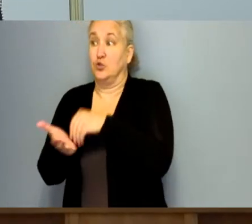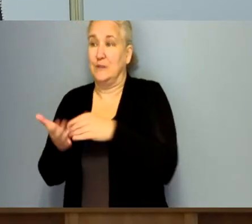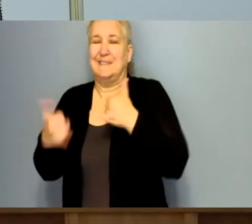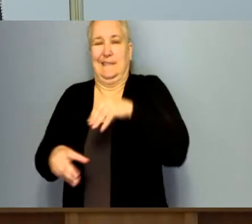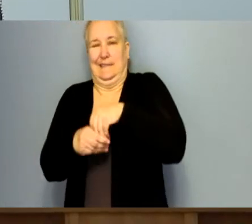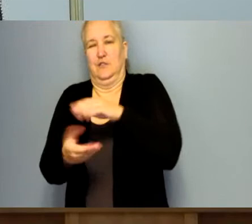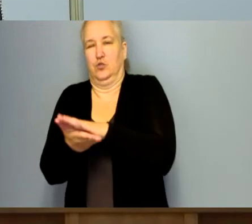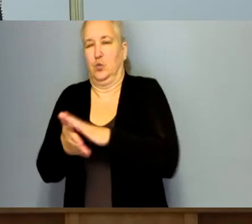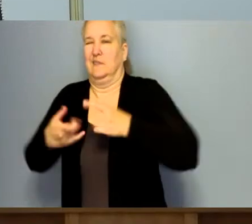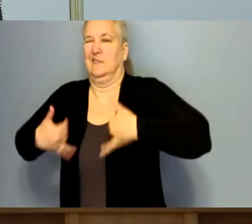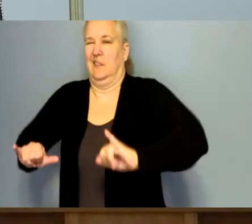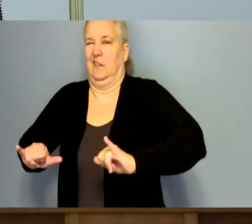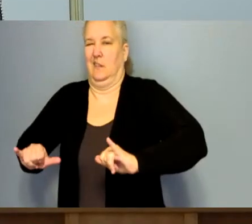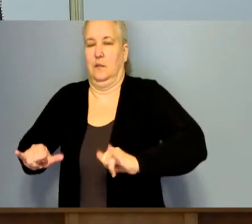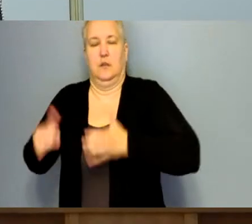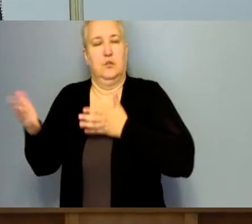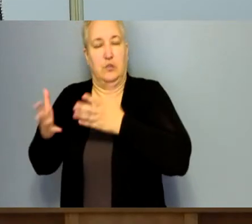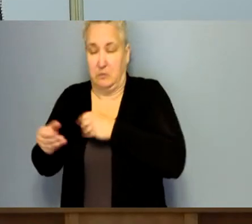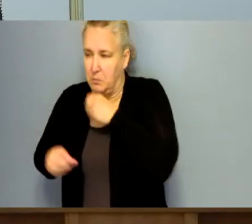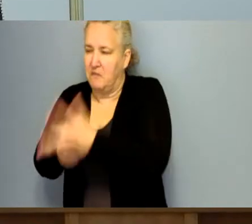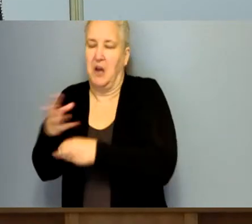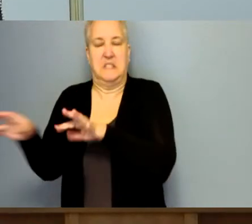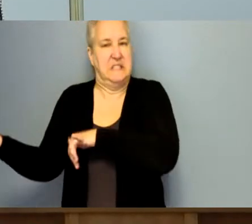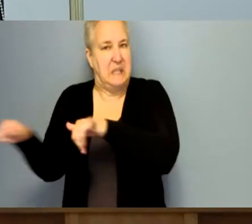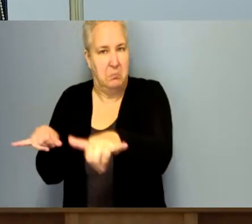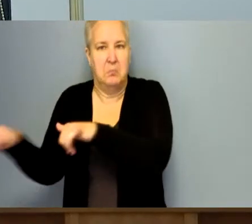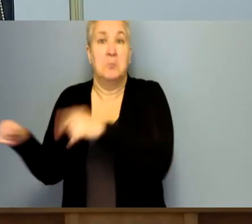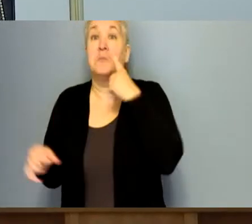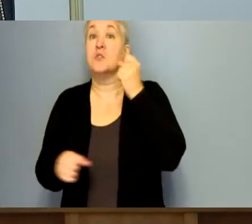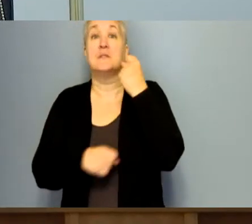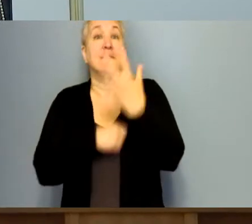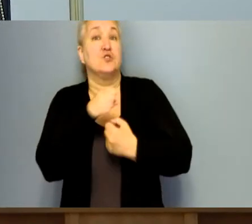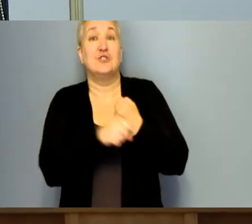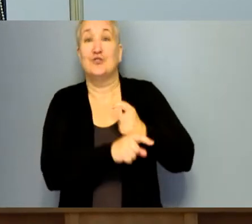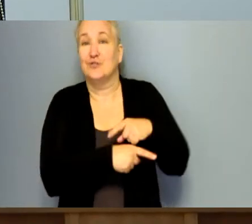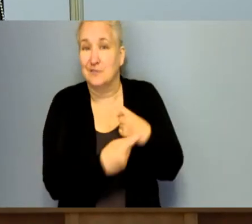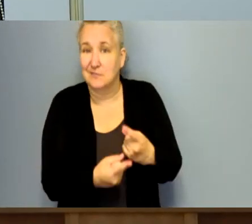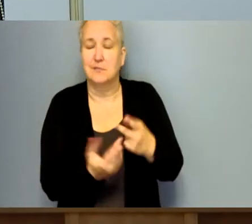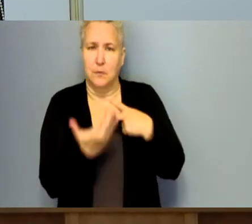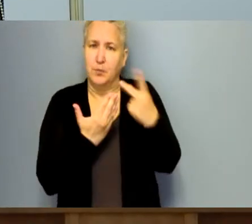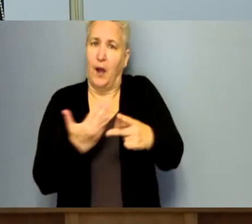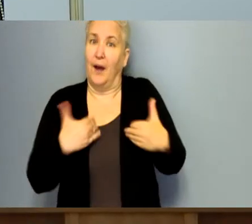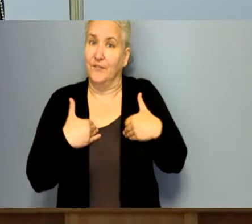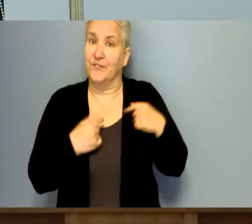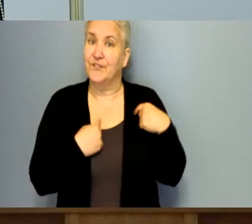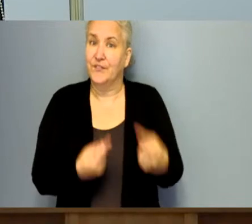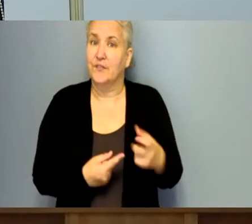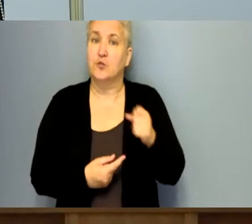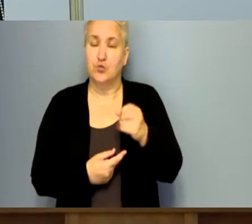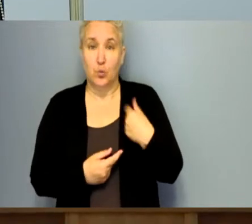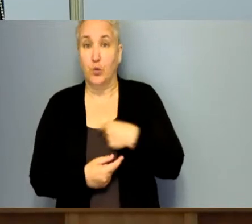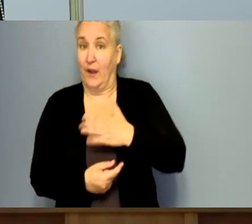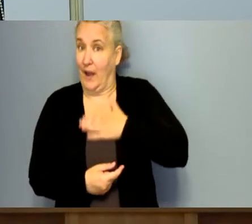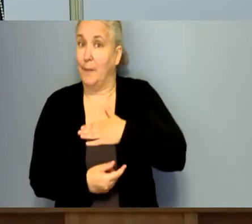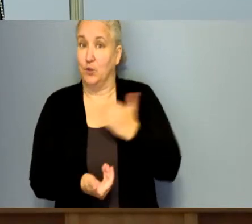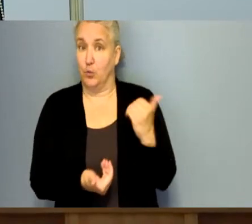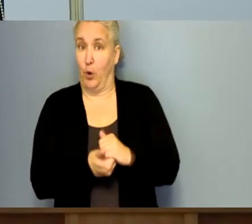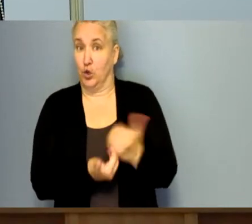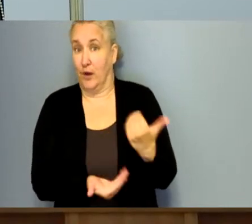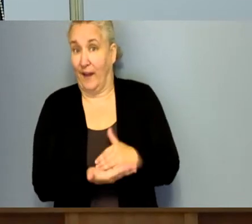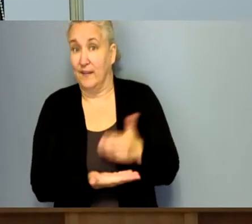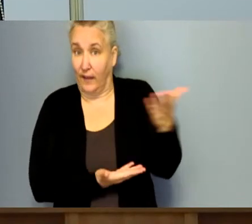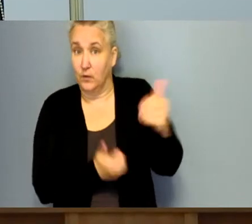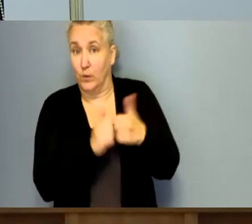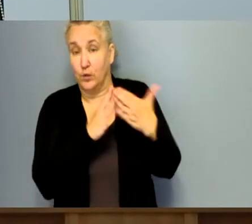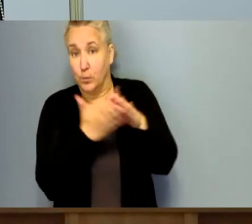of the same services. For several years, we've had this program, so we're happy to be partnering again with the